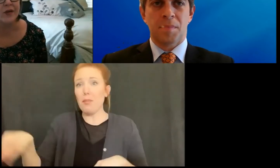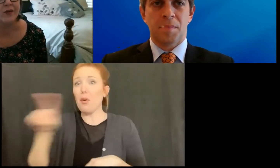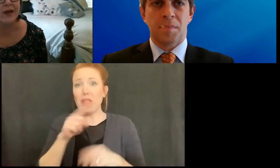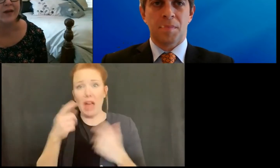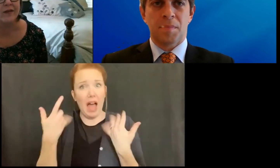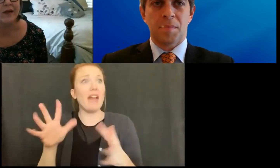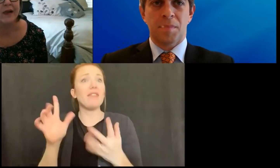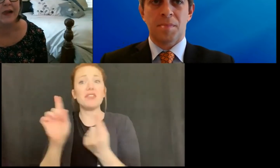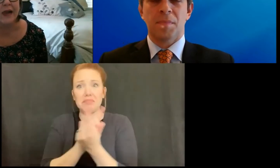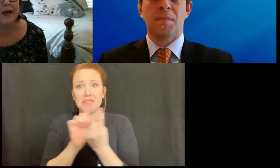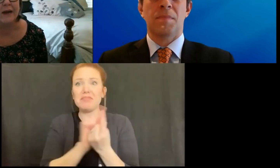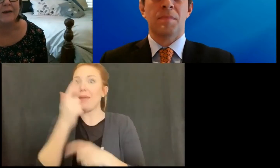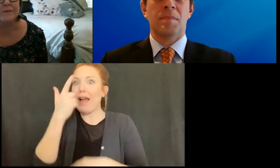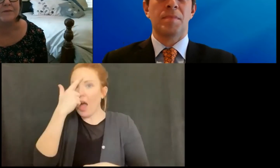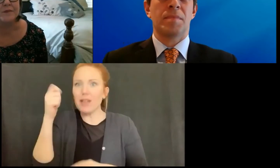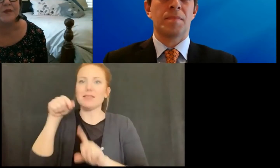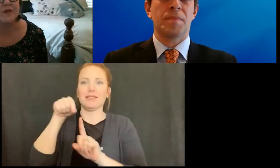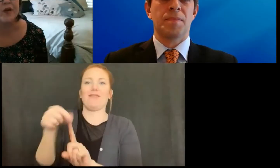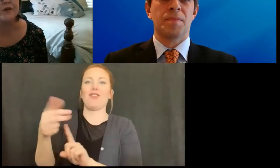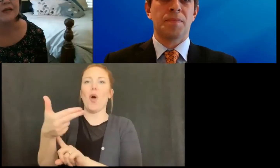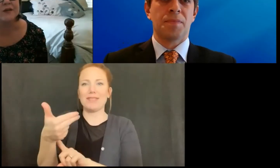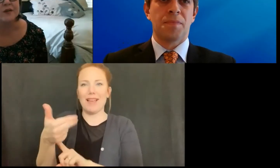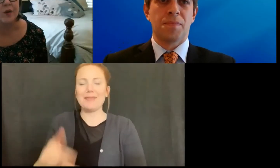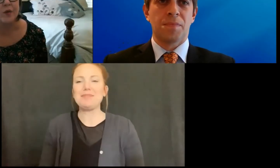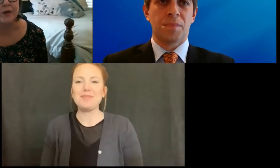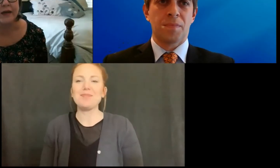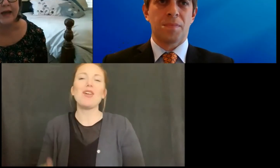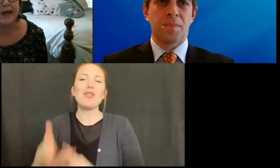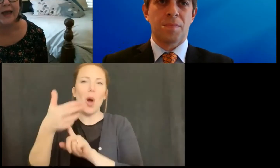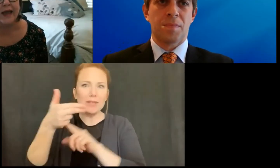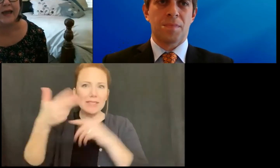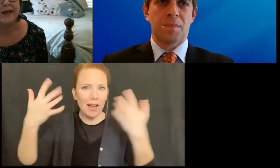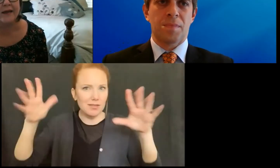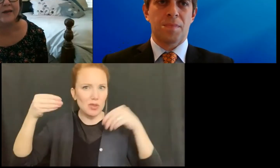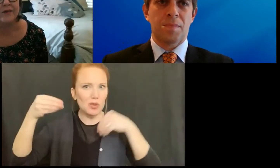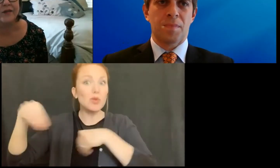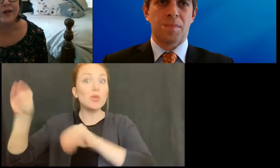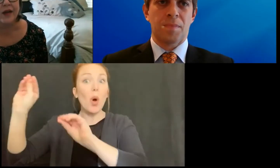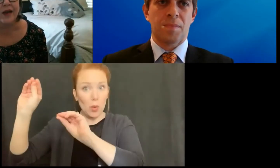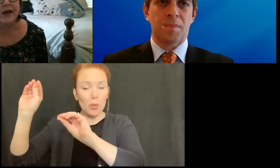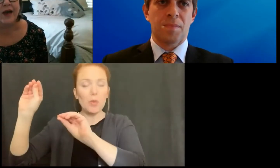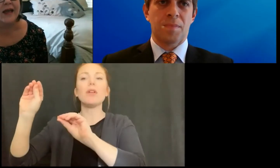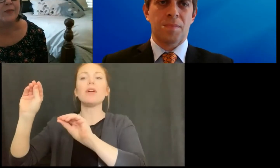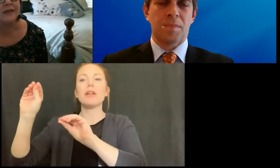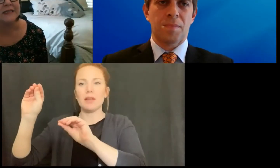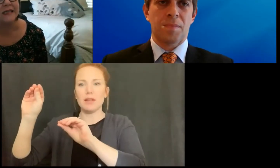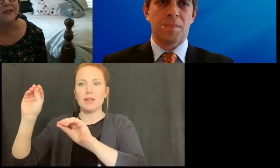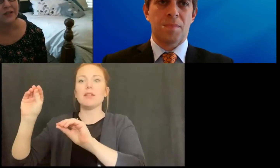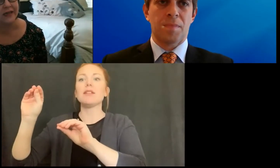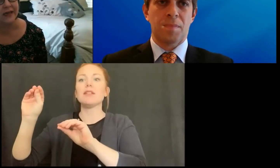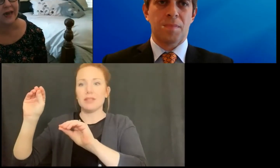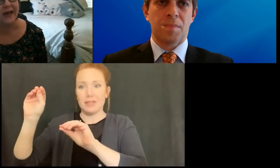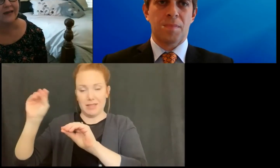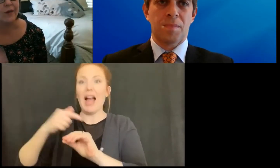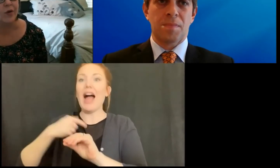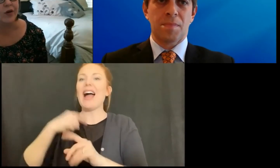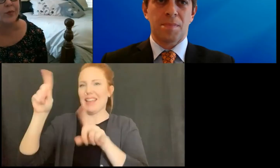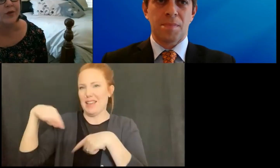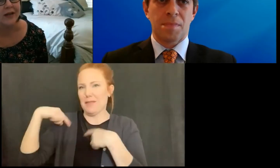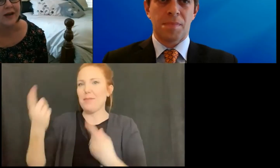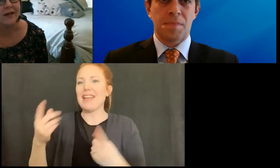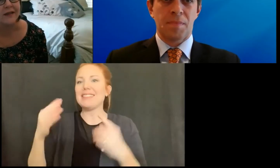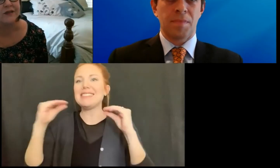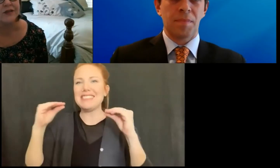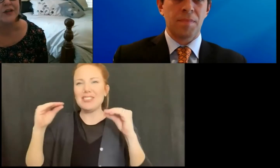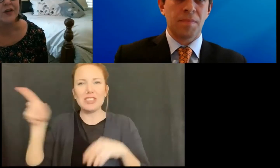of the hotel. So the hotel sold, and I had been teaching at Tidewater